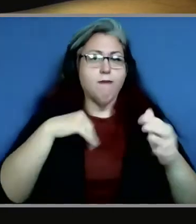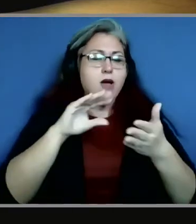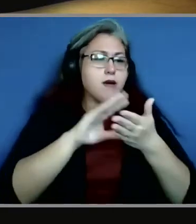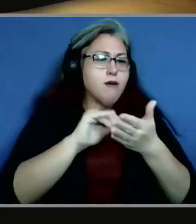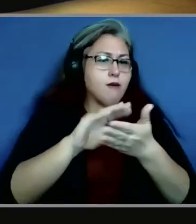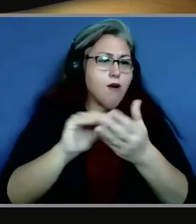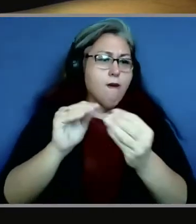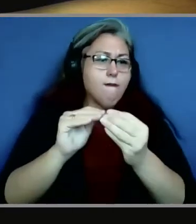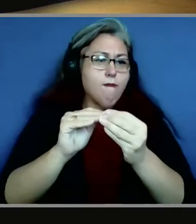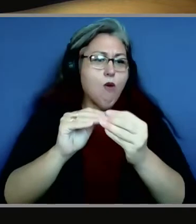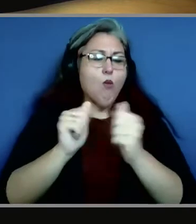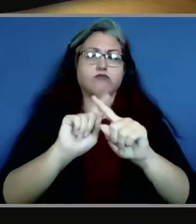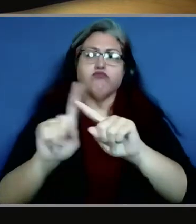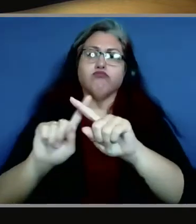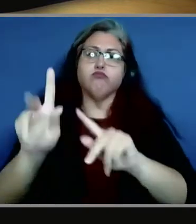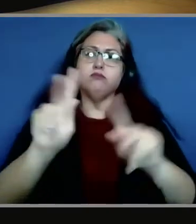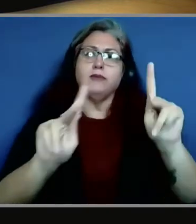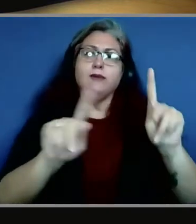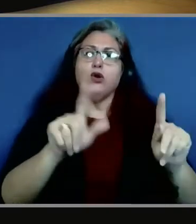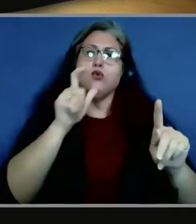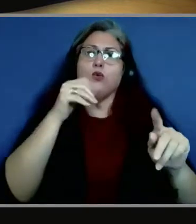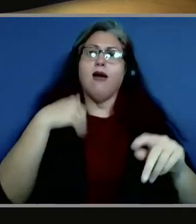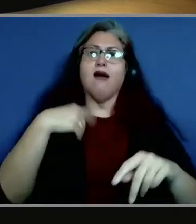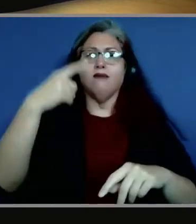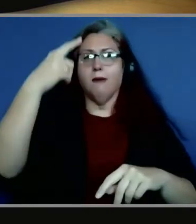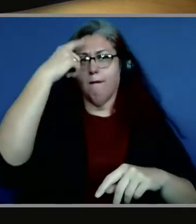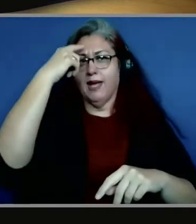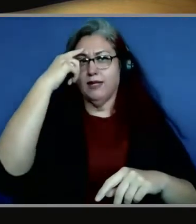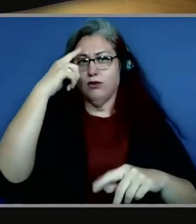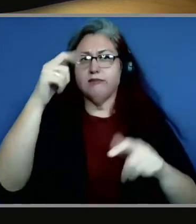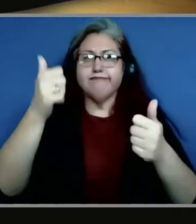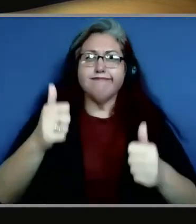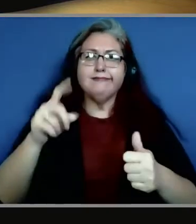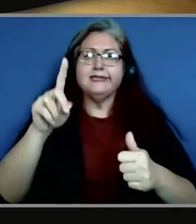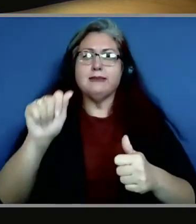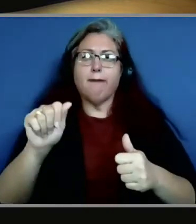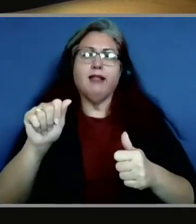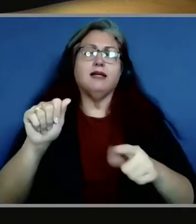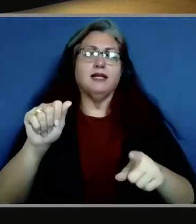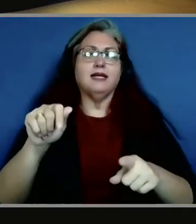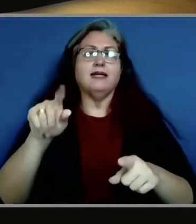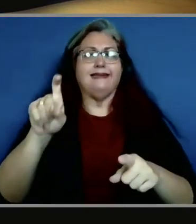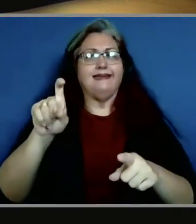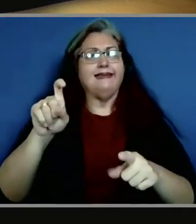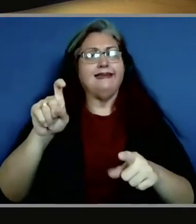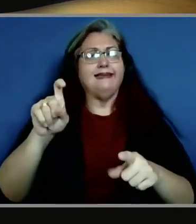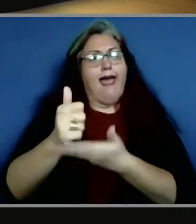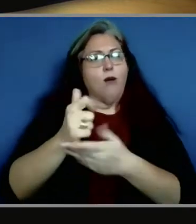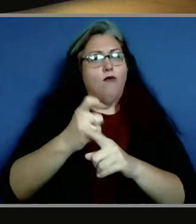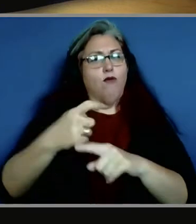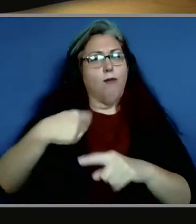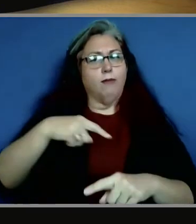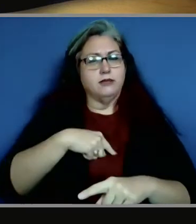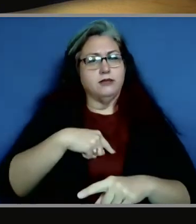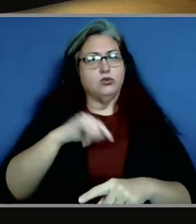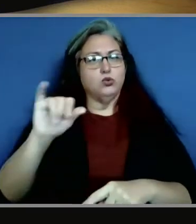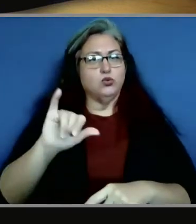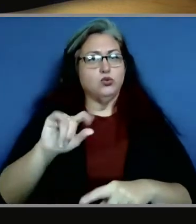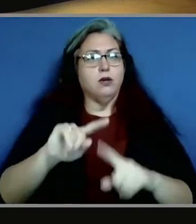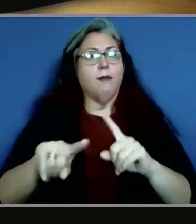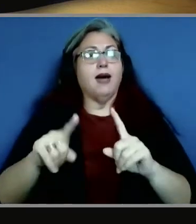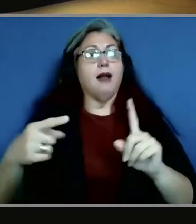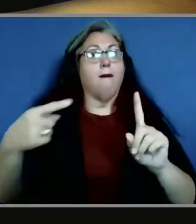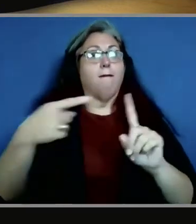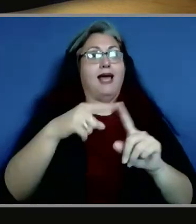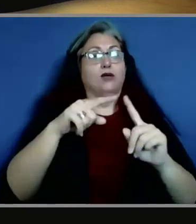of the people who have their mental disability, that they also need help from all of us. But going back to